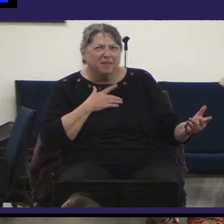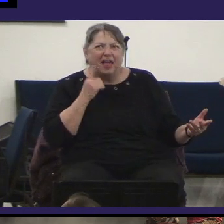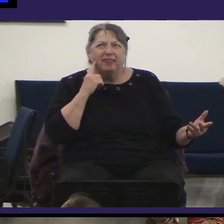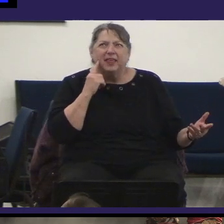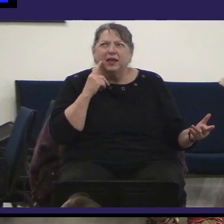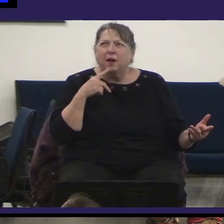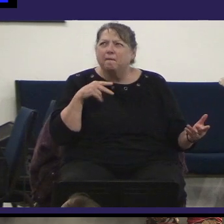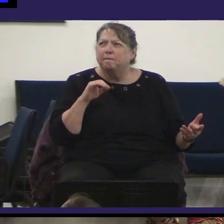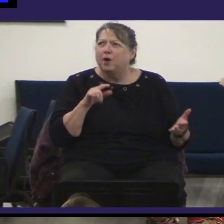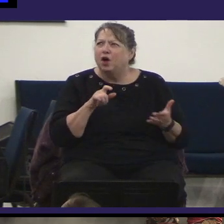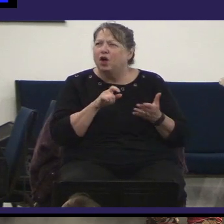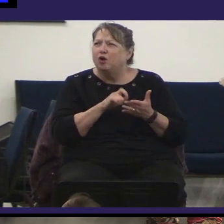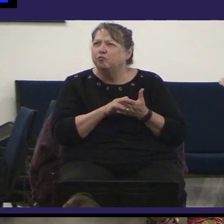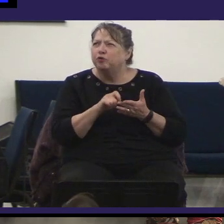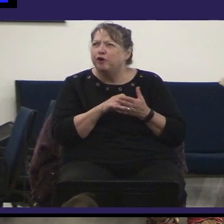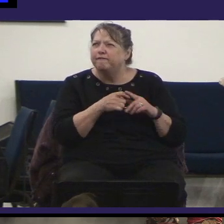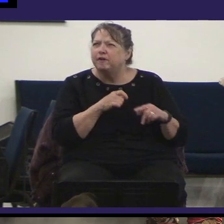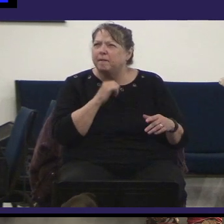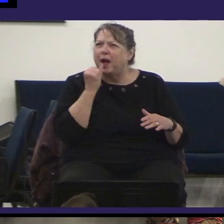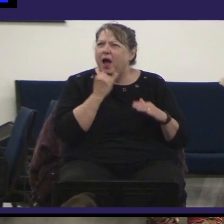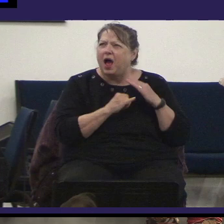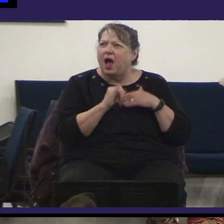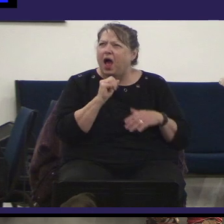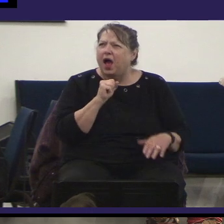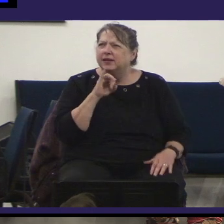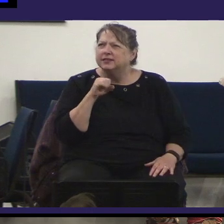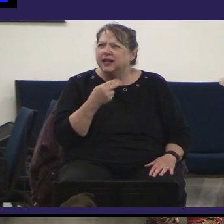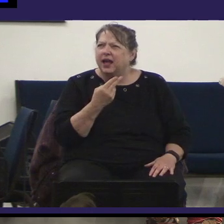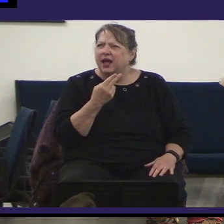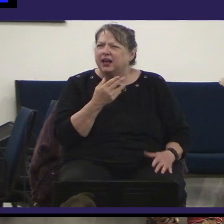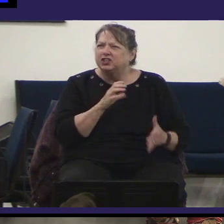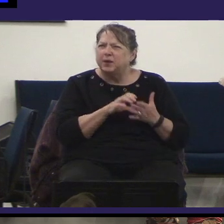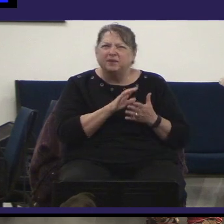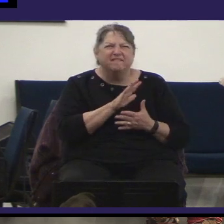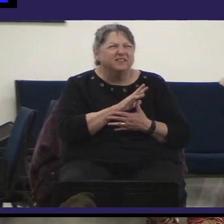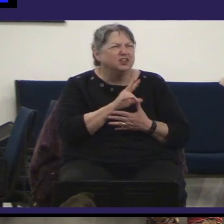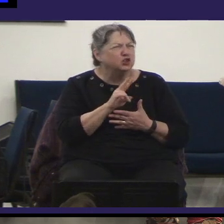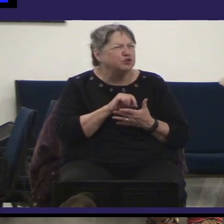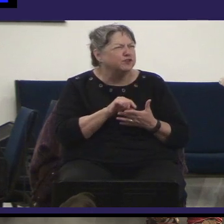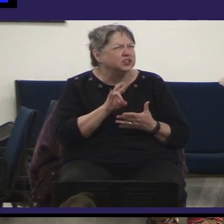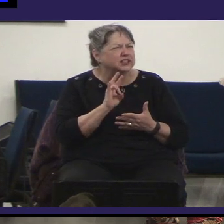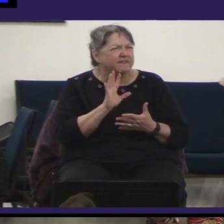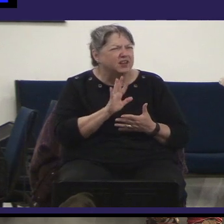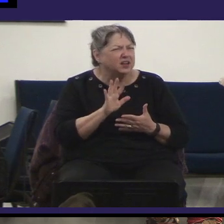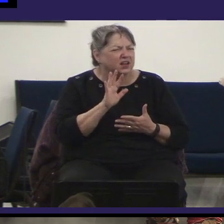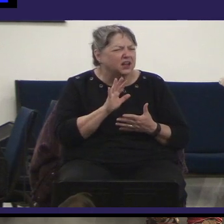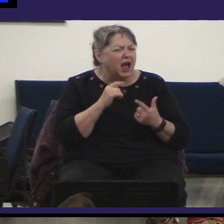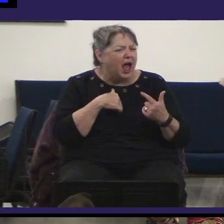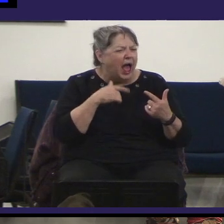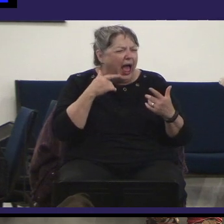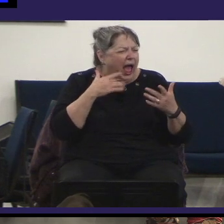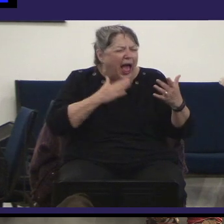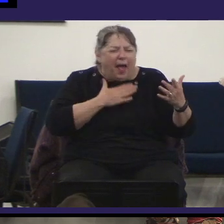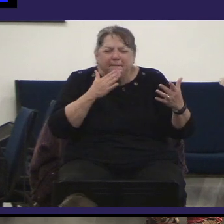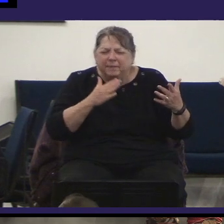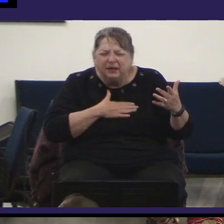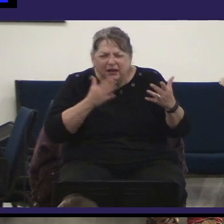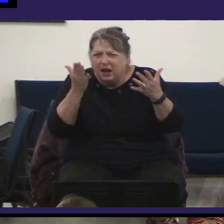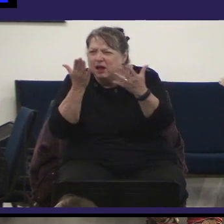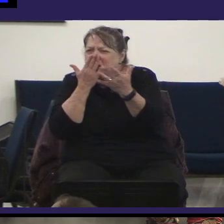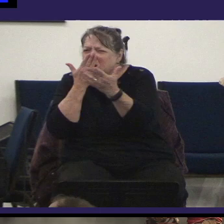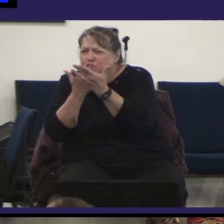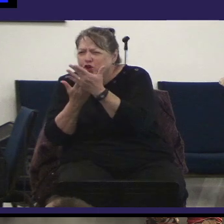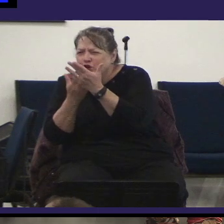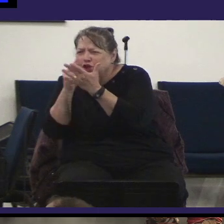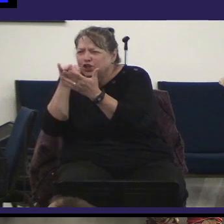Isaiah 52 and verse 7. He's quoting from Isaiah's writings. How happy are the feet of those who bring good news. They're